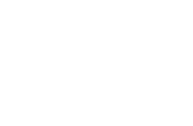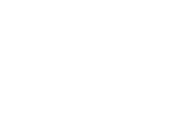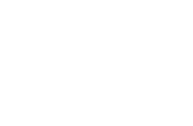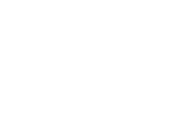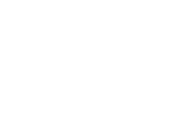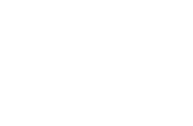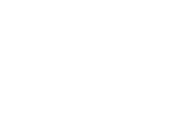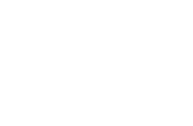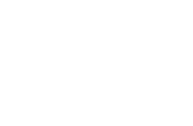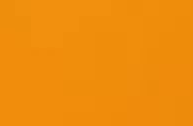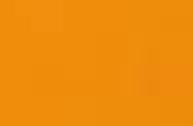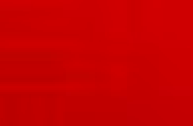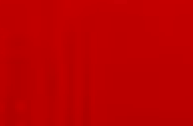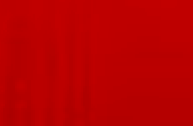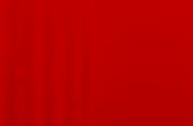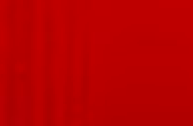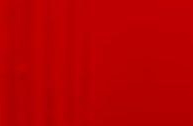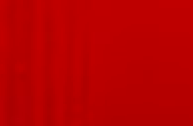ushuru, tujitegemee.